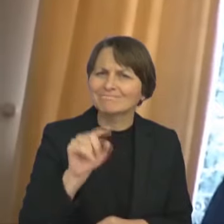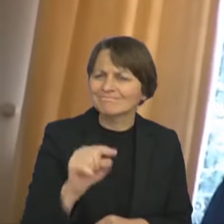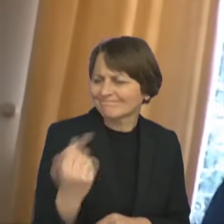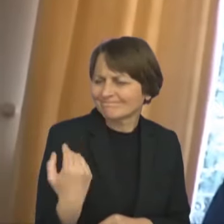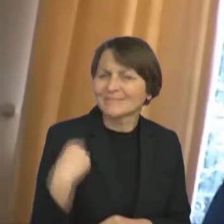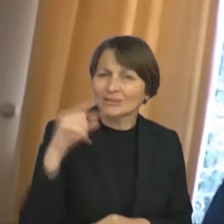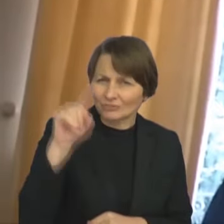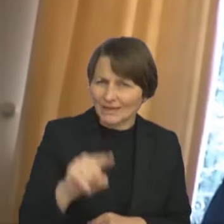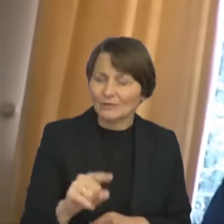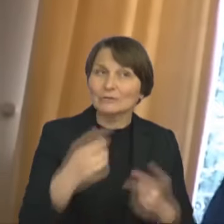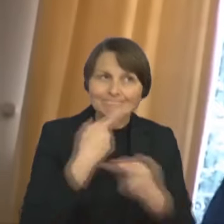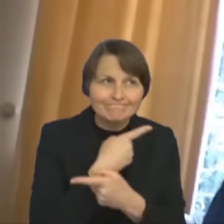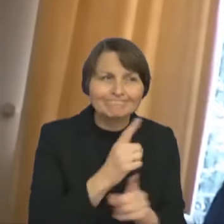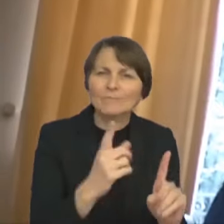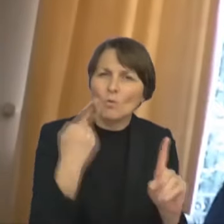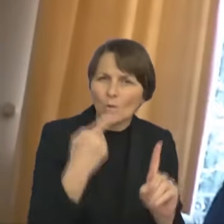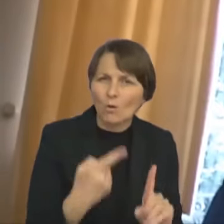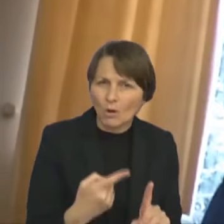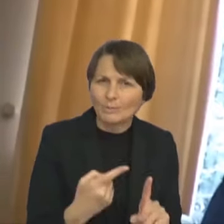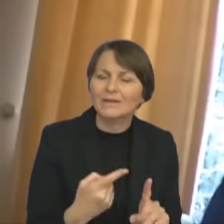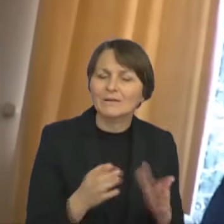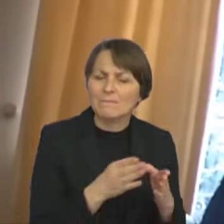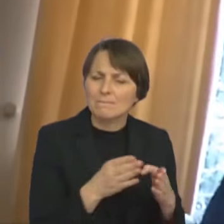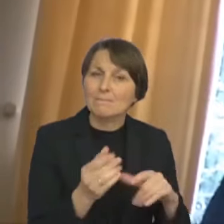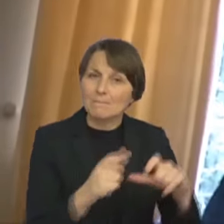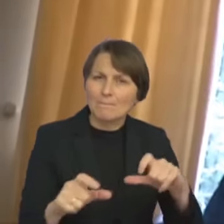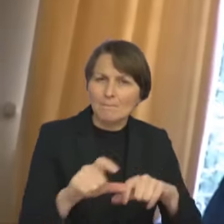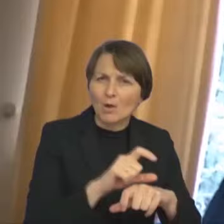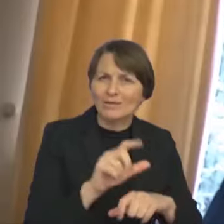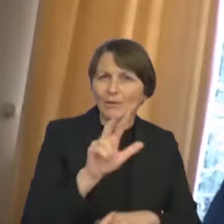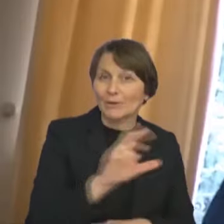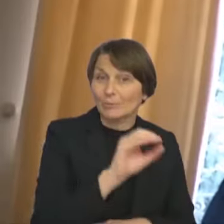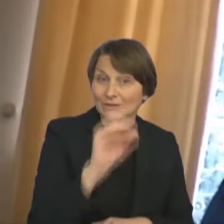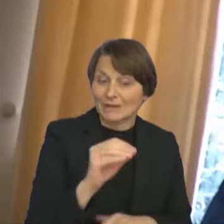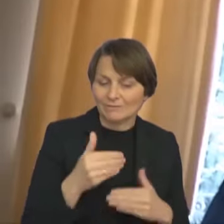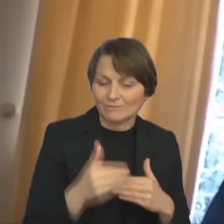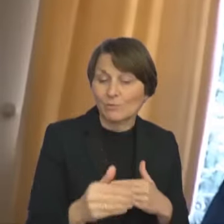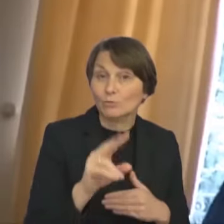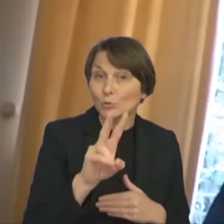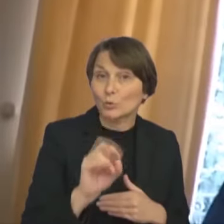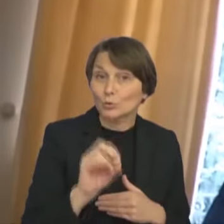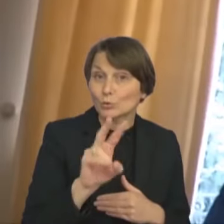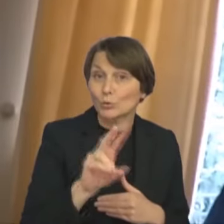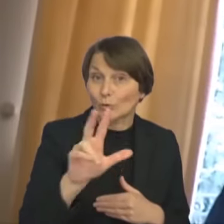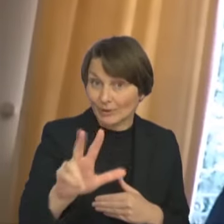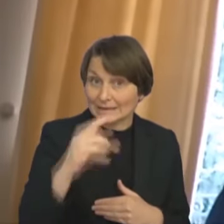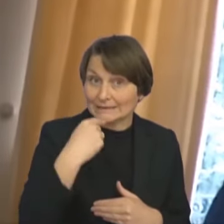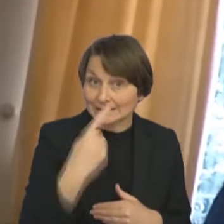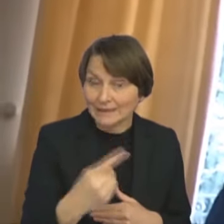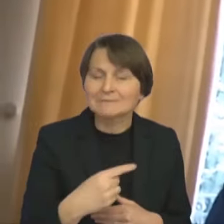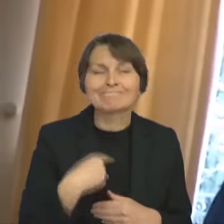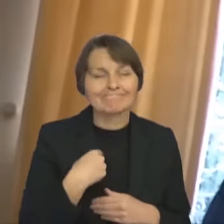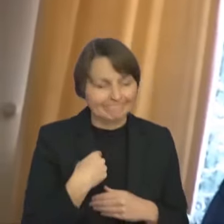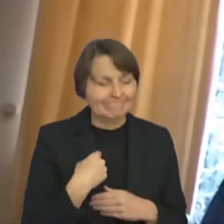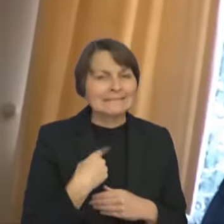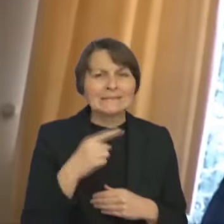an operating margin of 3% for 2023. This was considered as being extremely disappointing